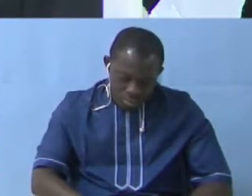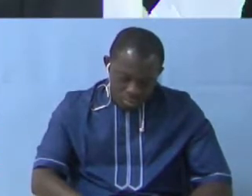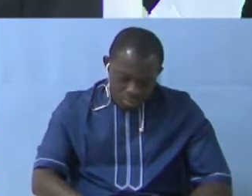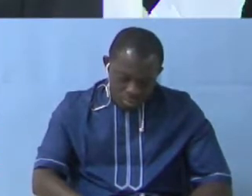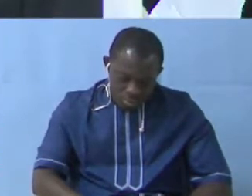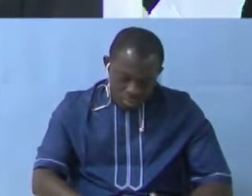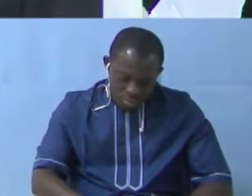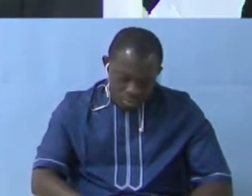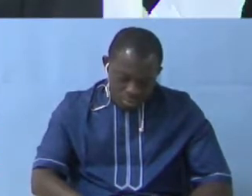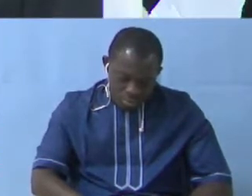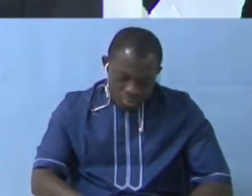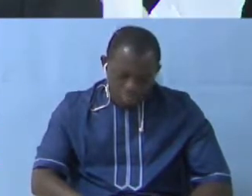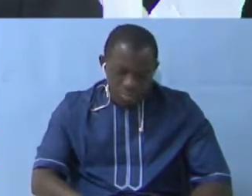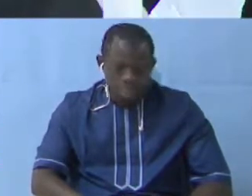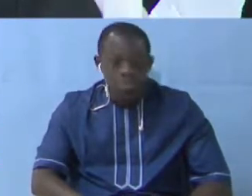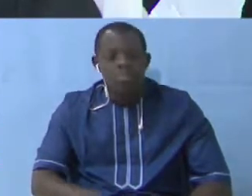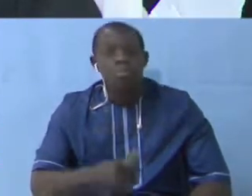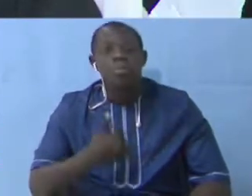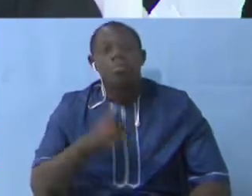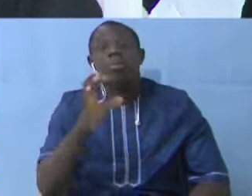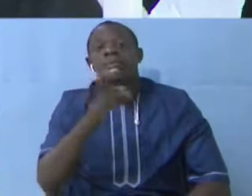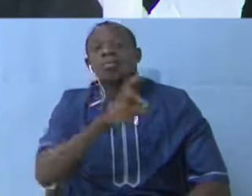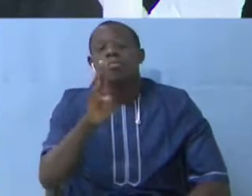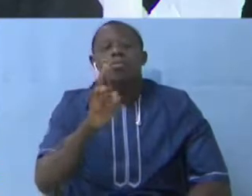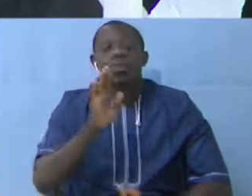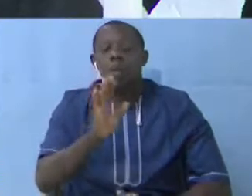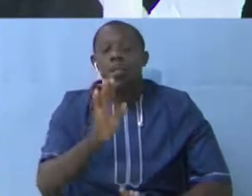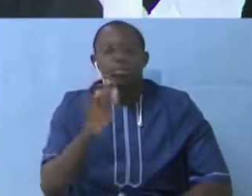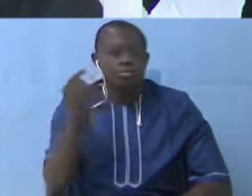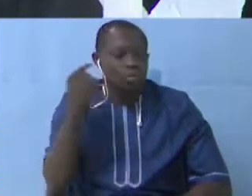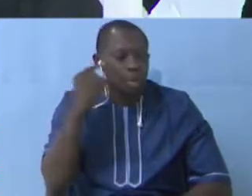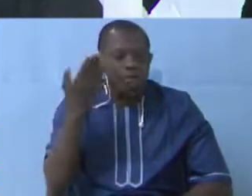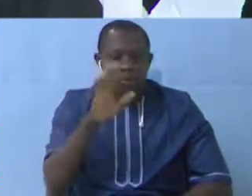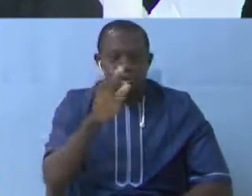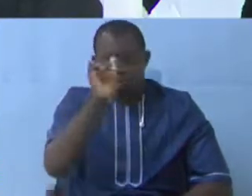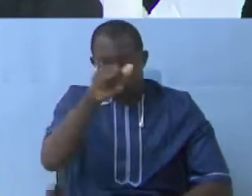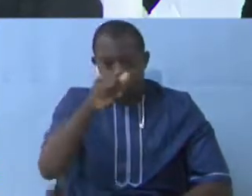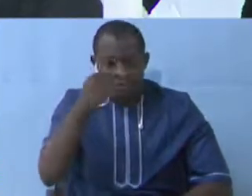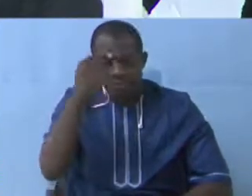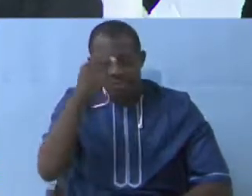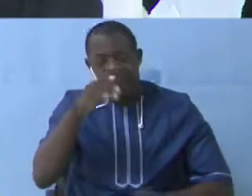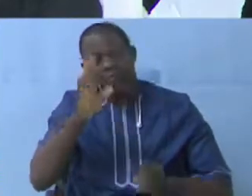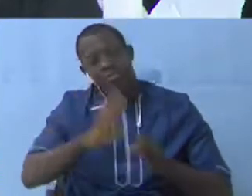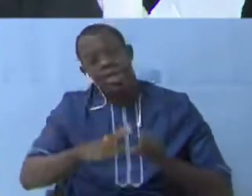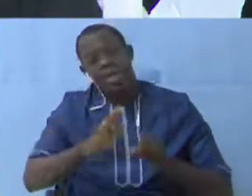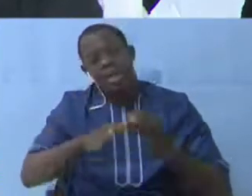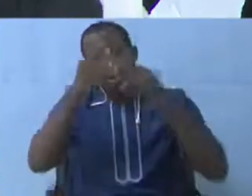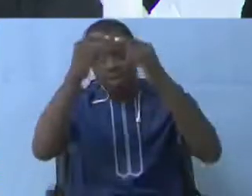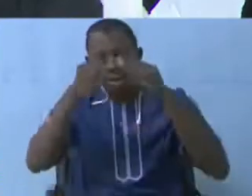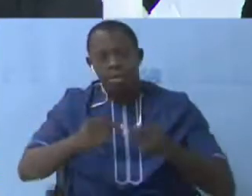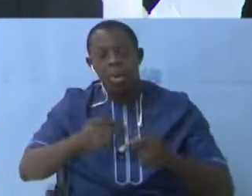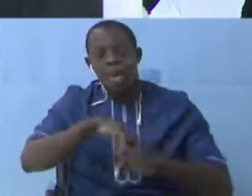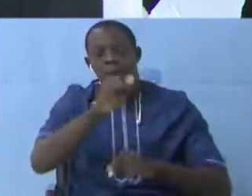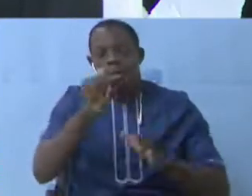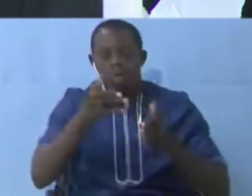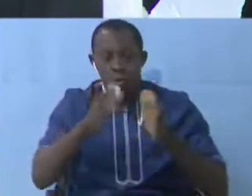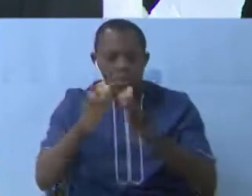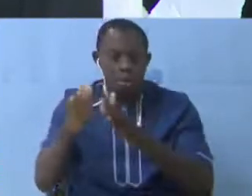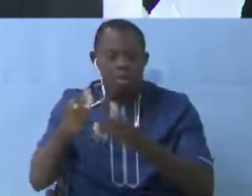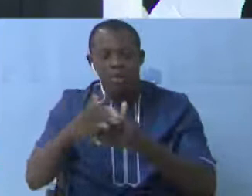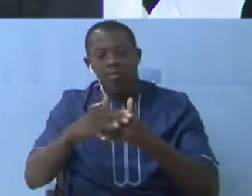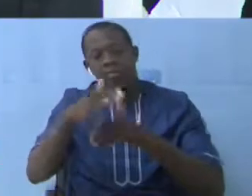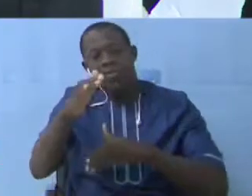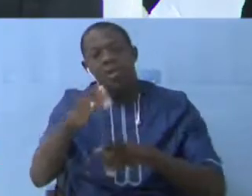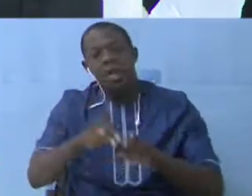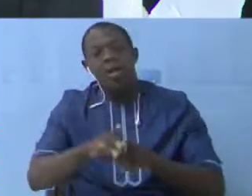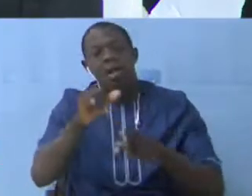your concluding remarks, especially on the way forward for us and what the